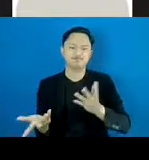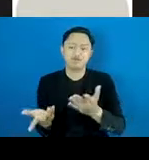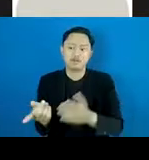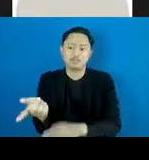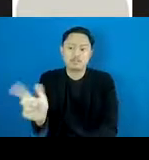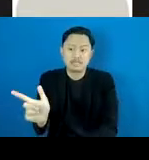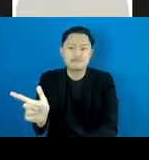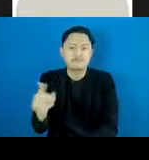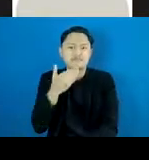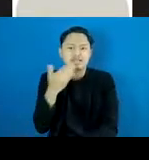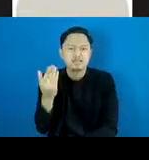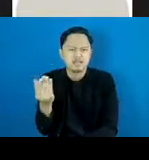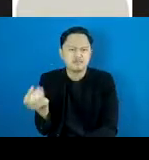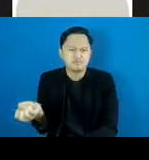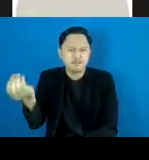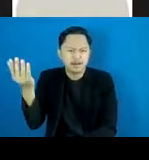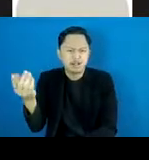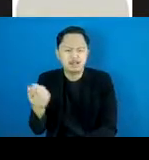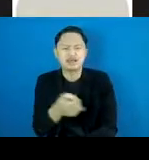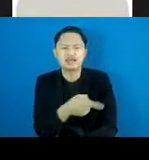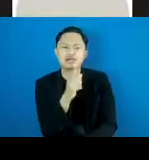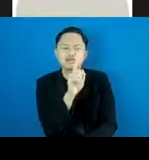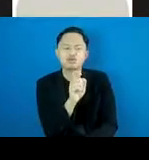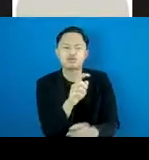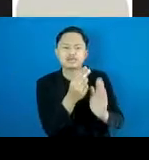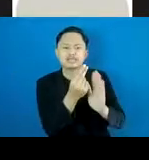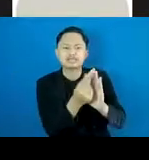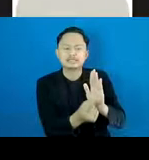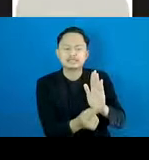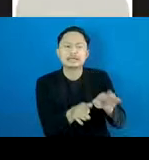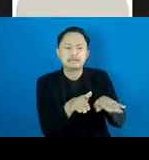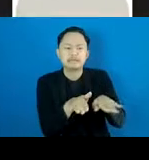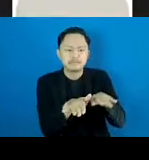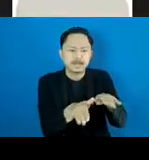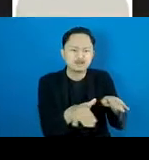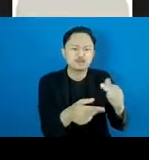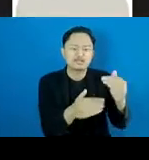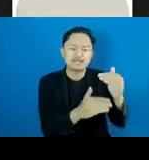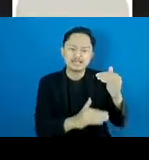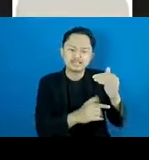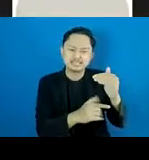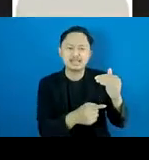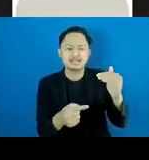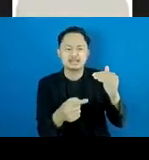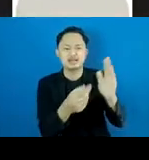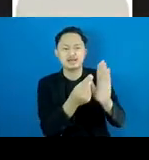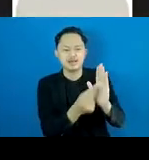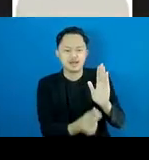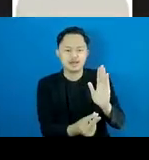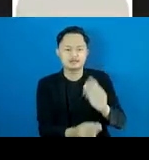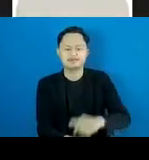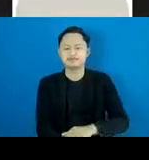this case. So the operator will be required to finance or arrange minimum financing. And with this, we